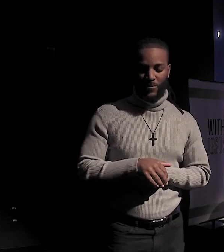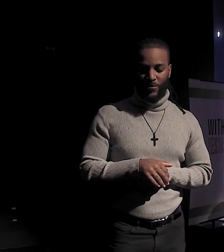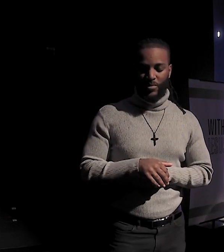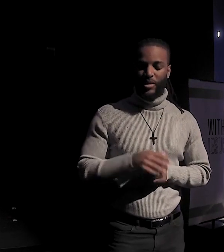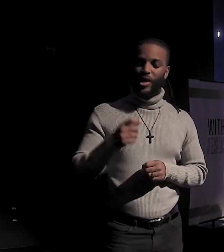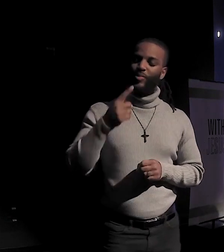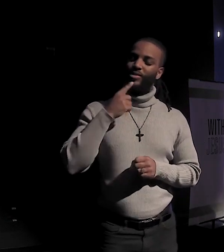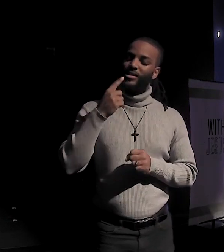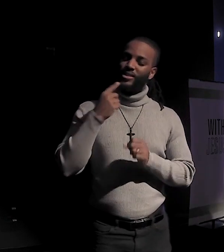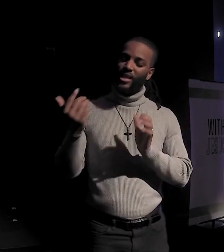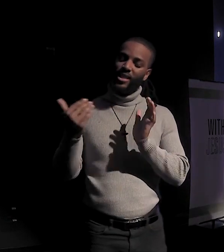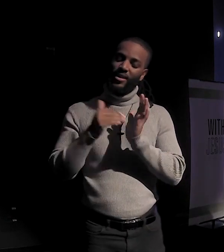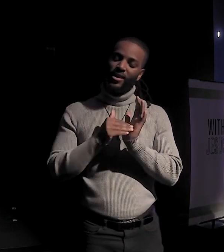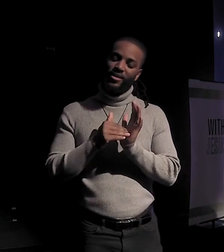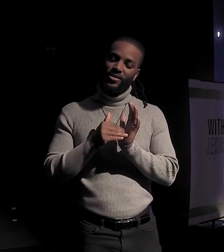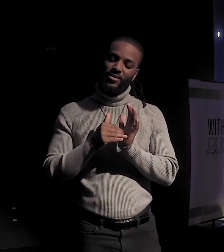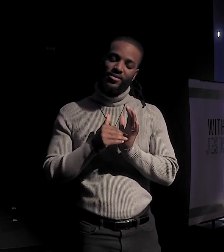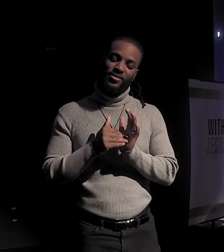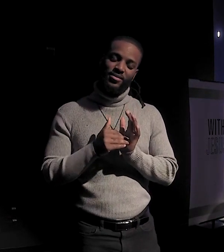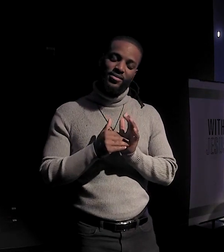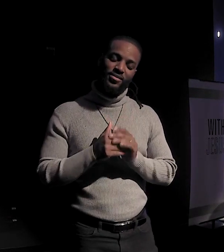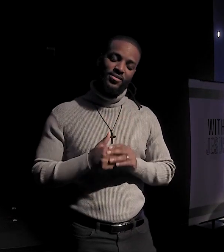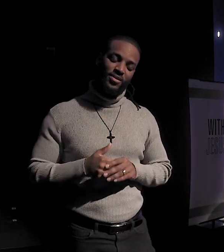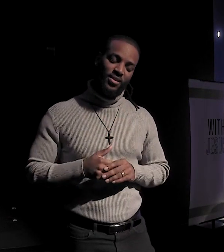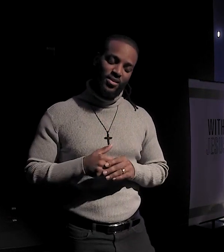So can we say that again?